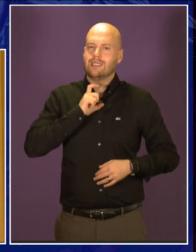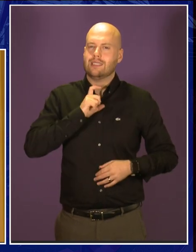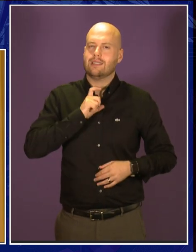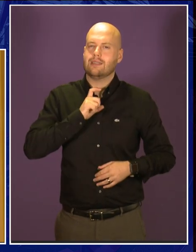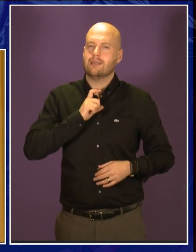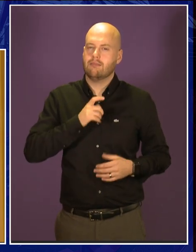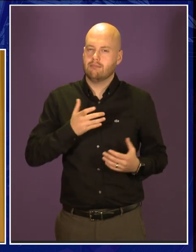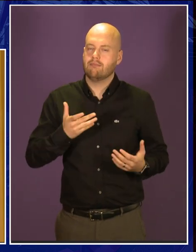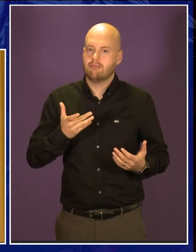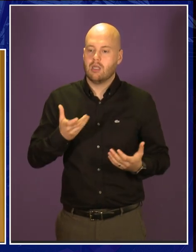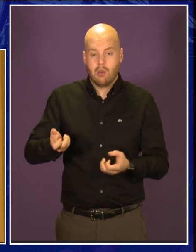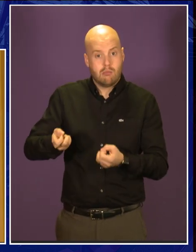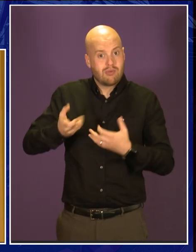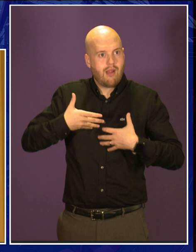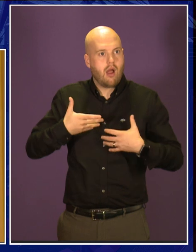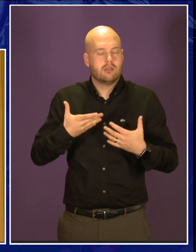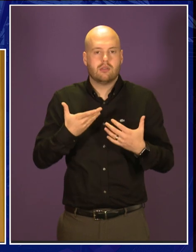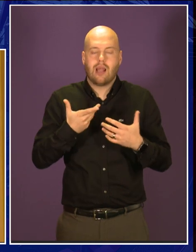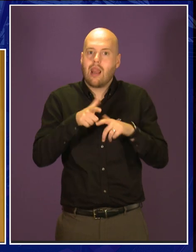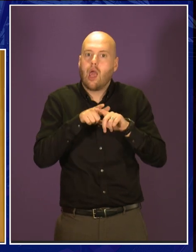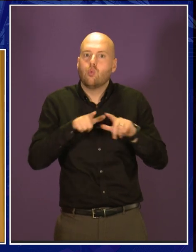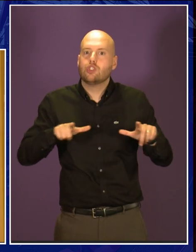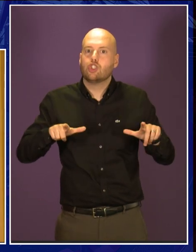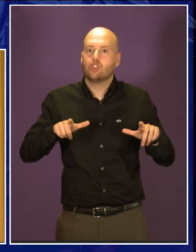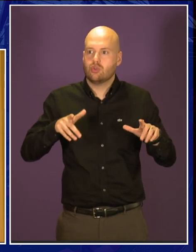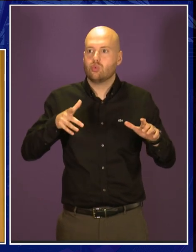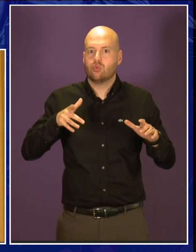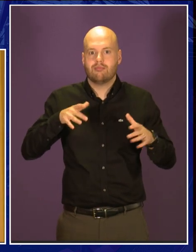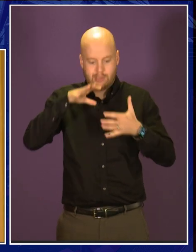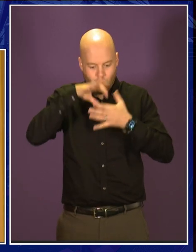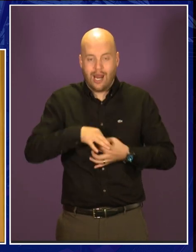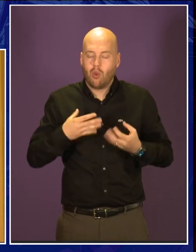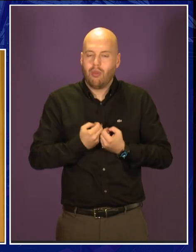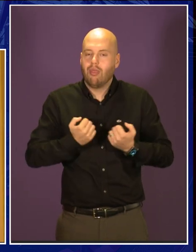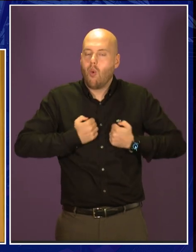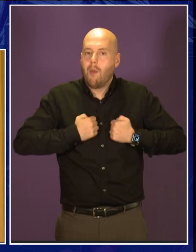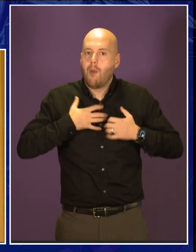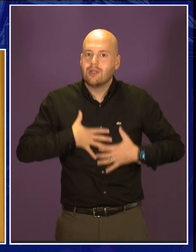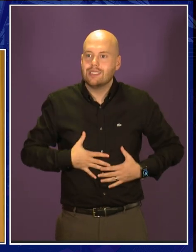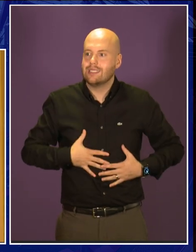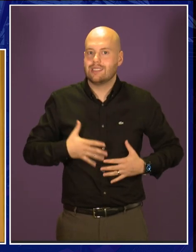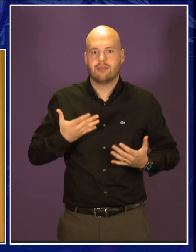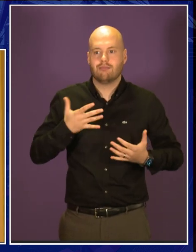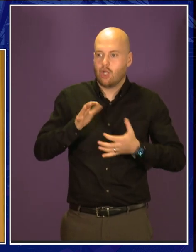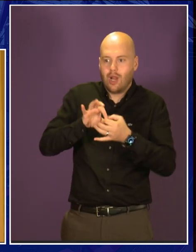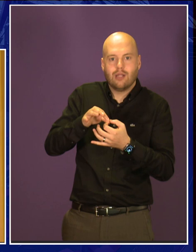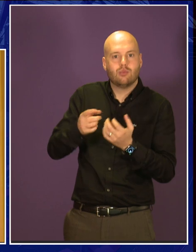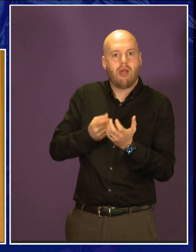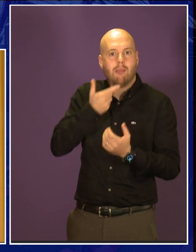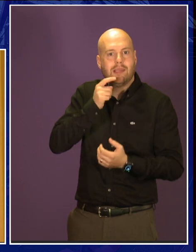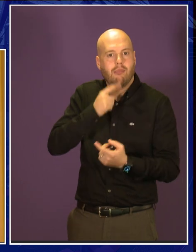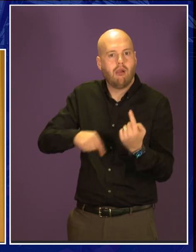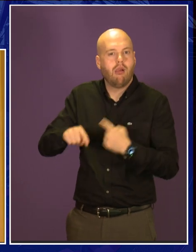It provides a language to reconnect with one's own body and maybe with one's own people in this way. So